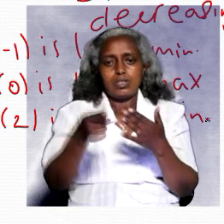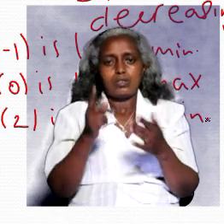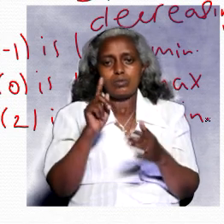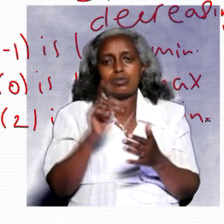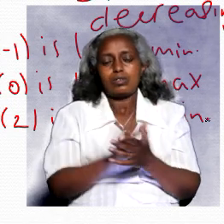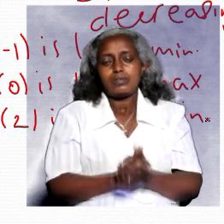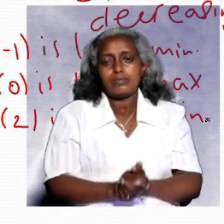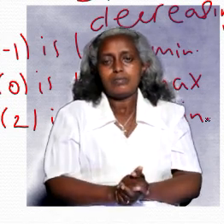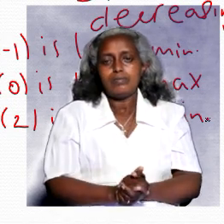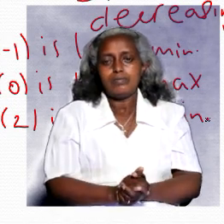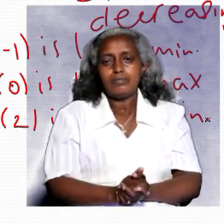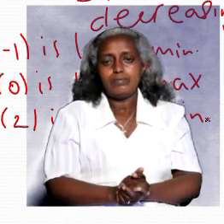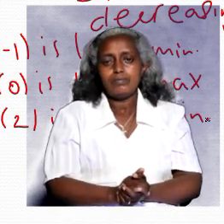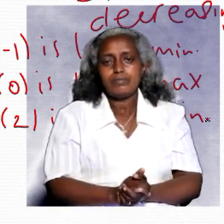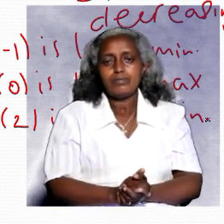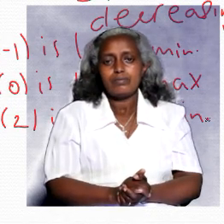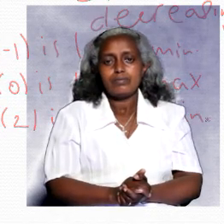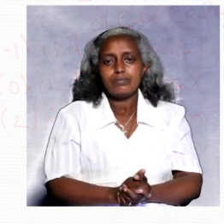one.